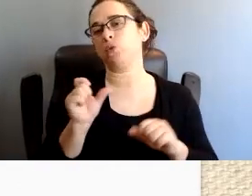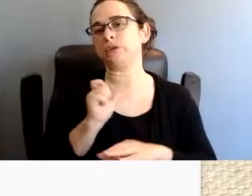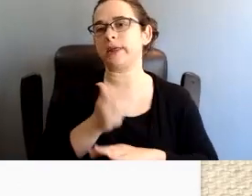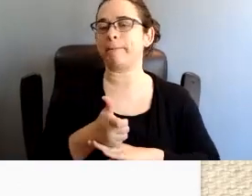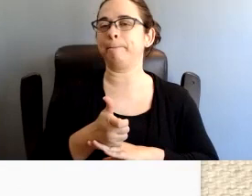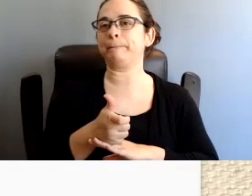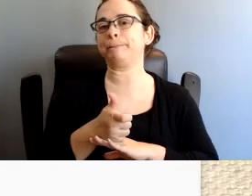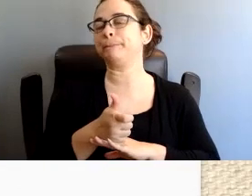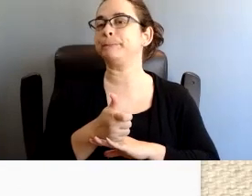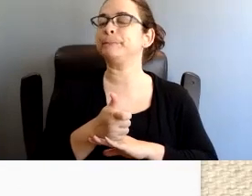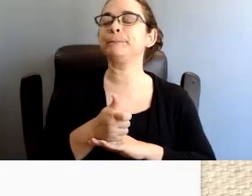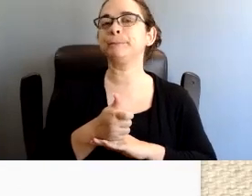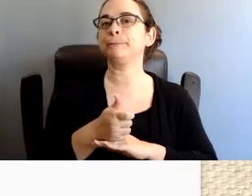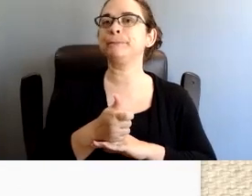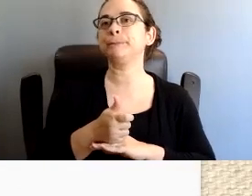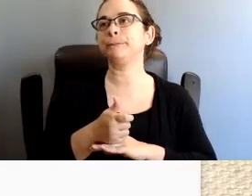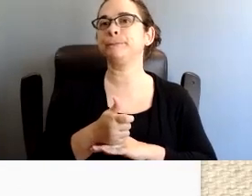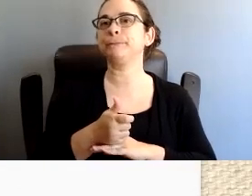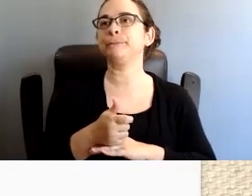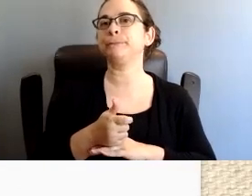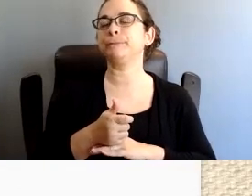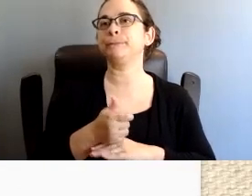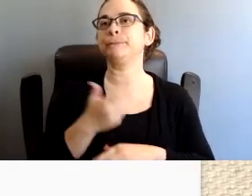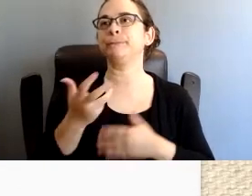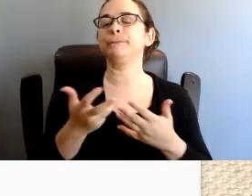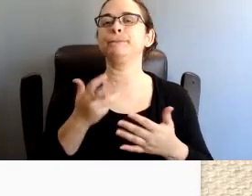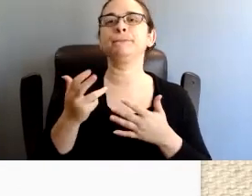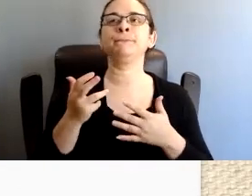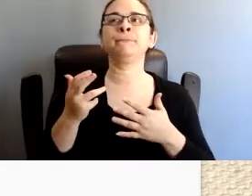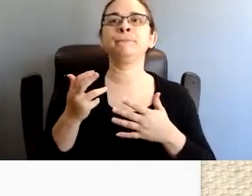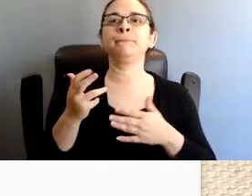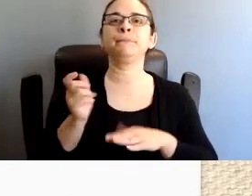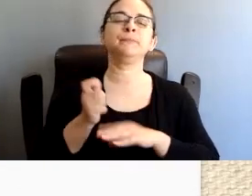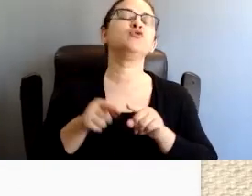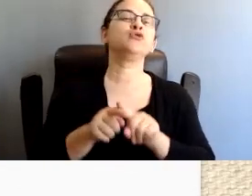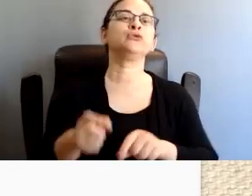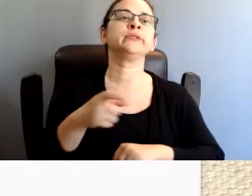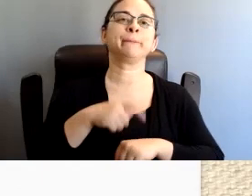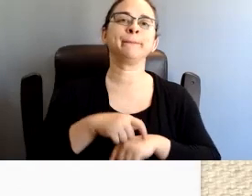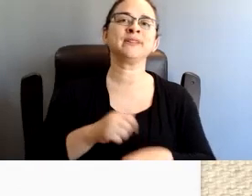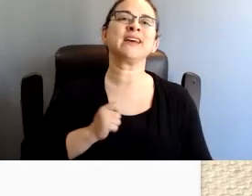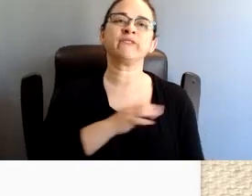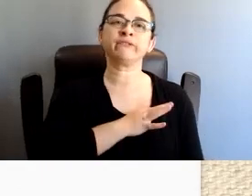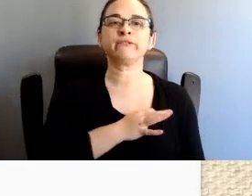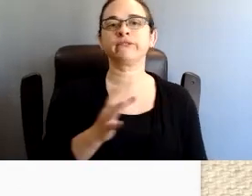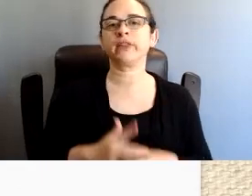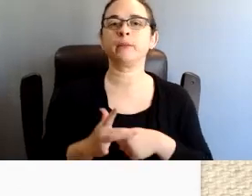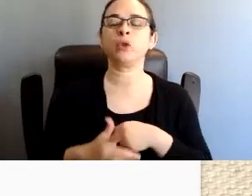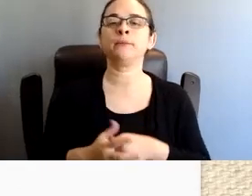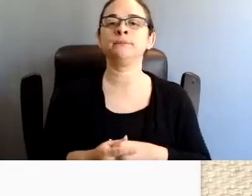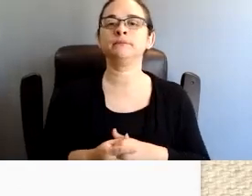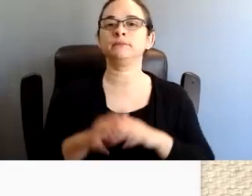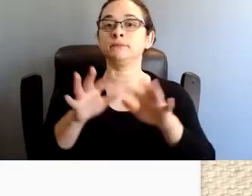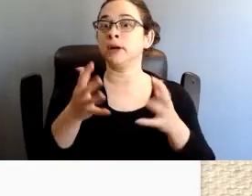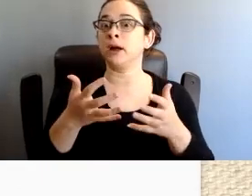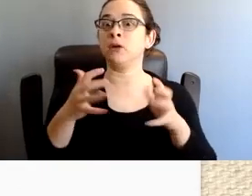our work or well the staffing classified are available to attend to that one as well. Okay. I don't want to